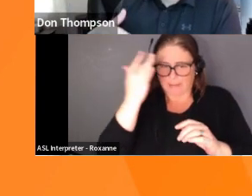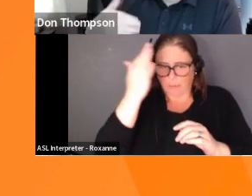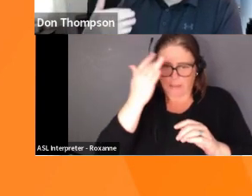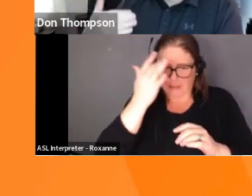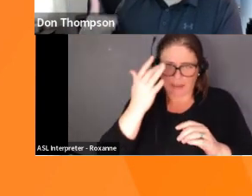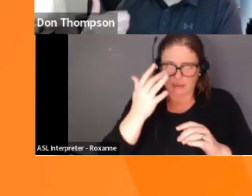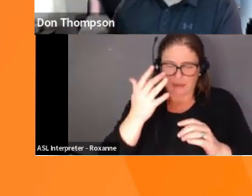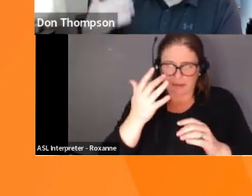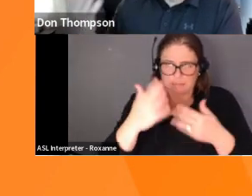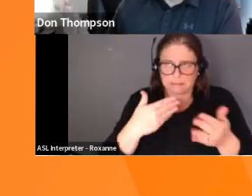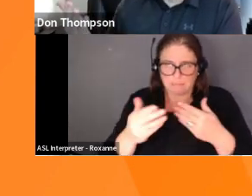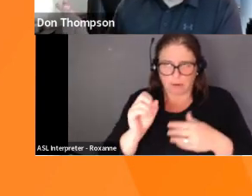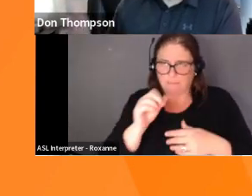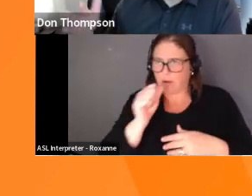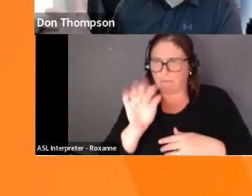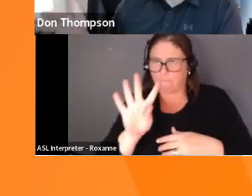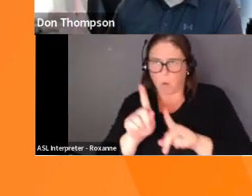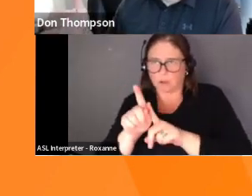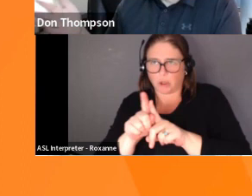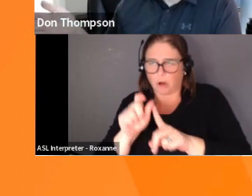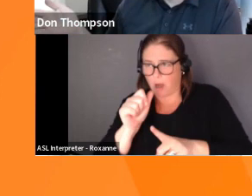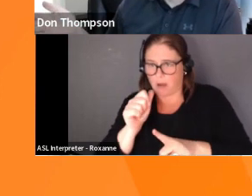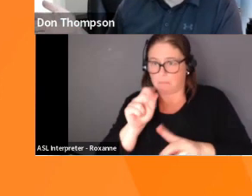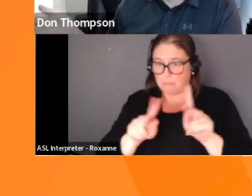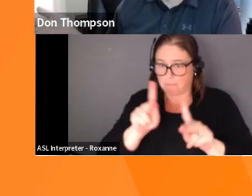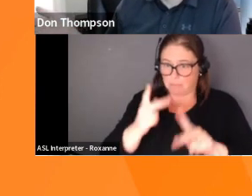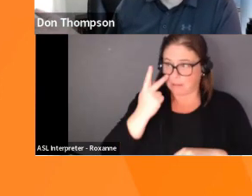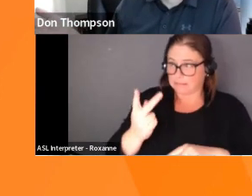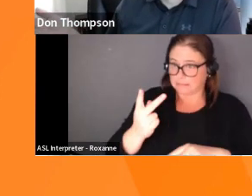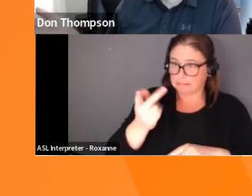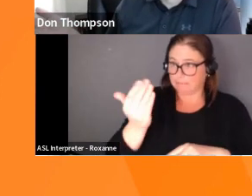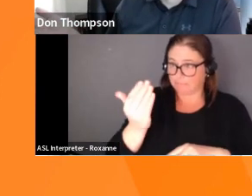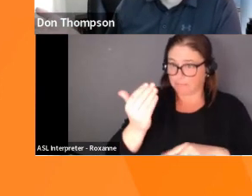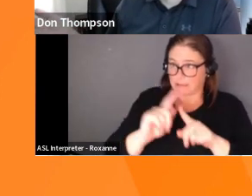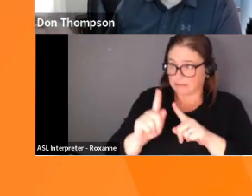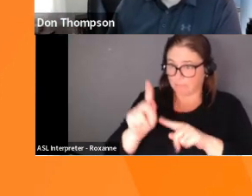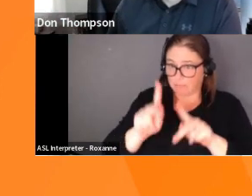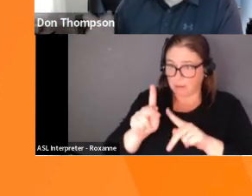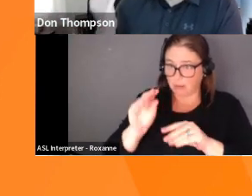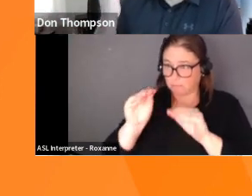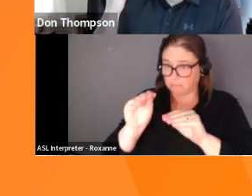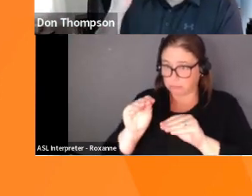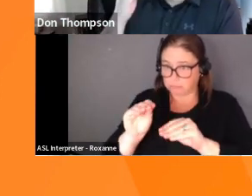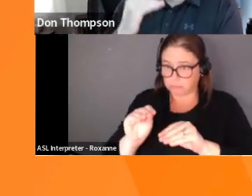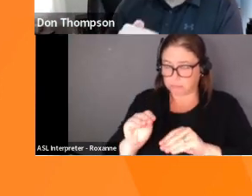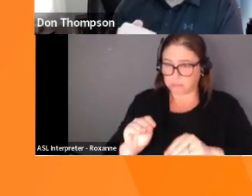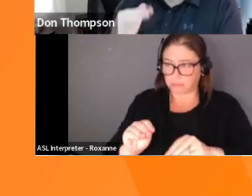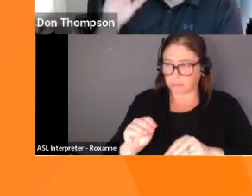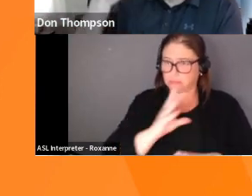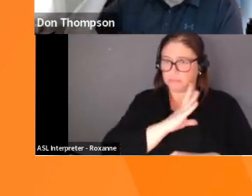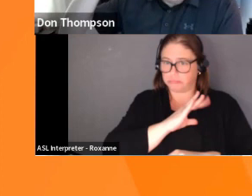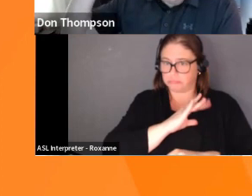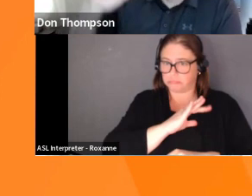product, customers are going to start trusting it because most people don't know 15 people that they trust. Okay, so